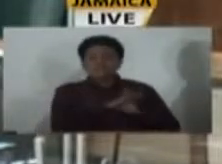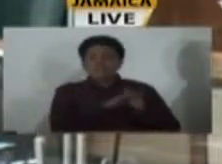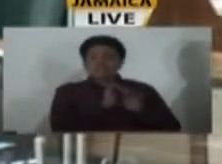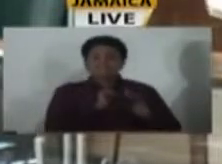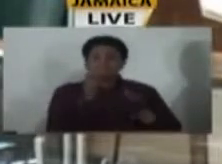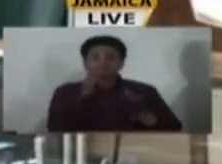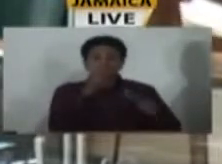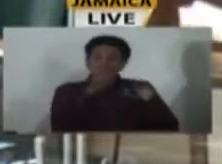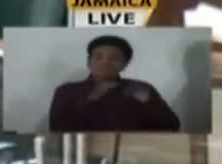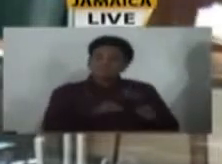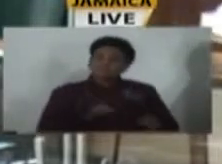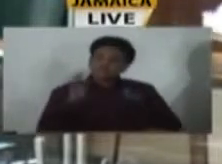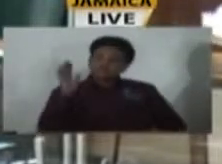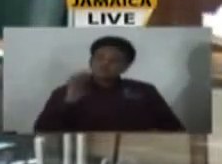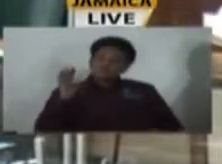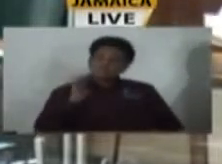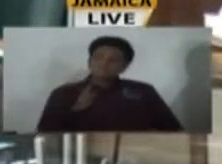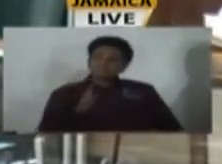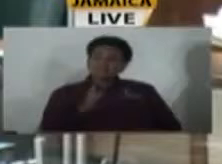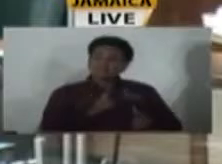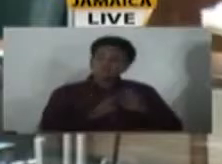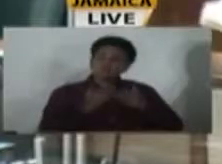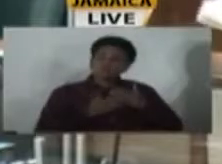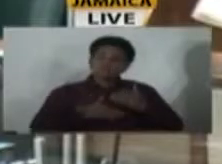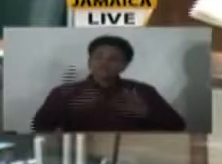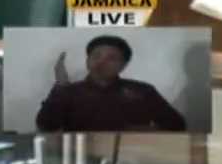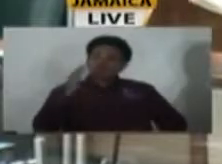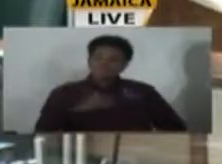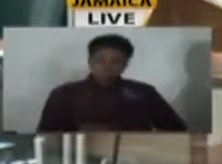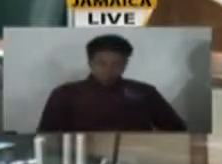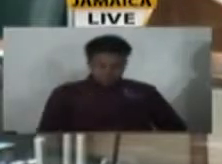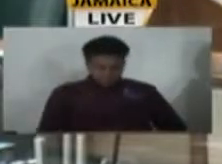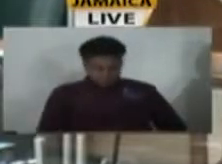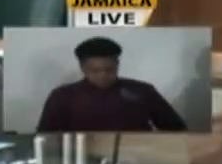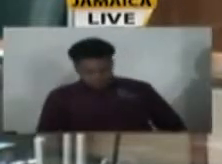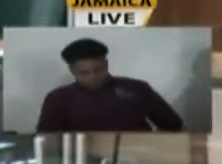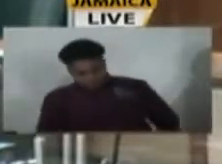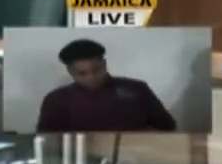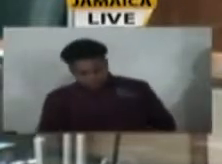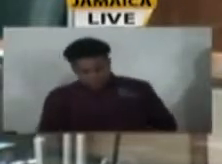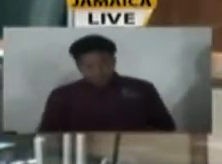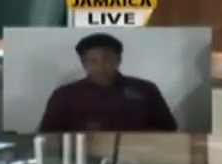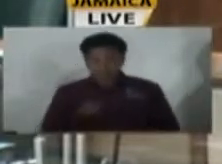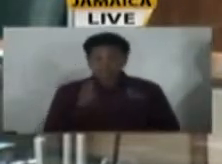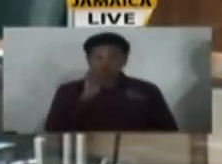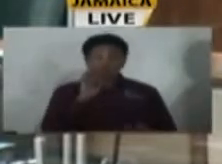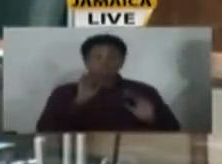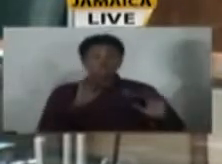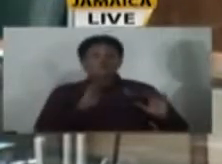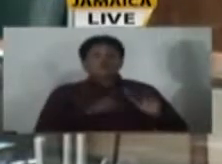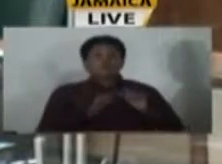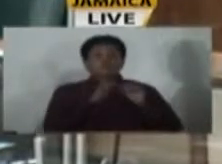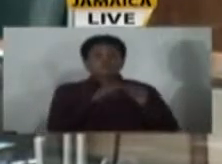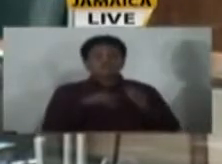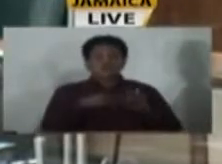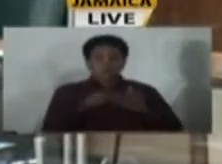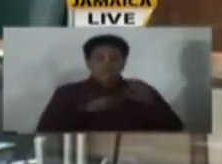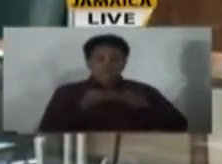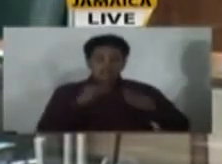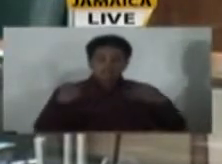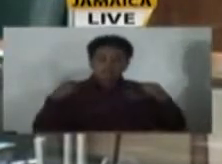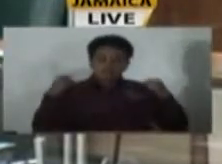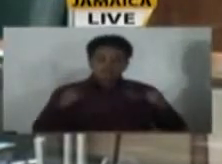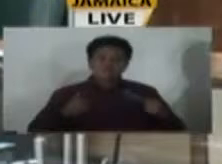highlighted previously and beyond. And this will fuel and sustain our economic recovery, and we will recover